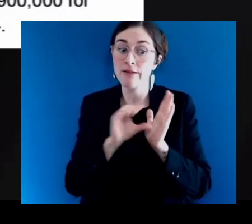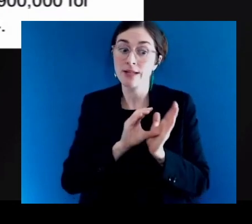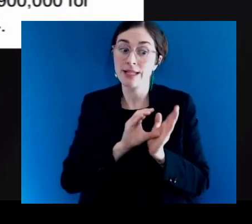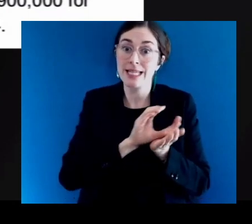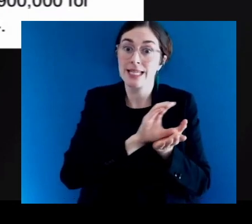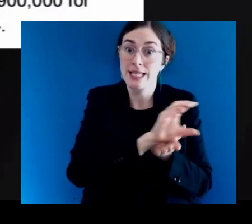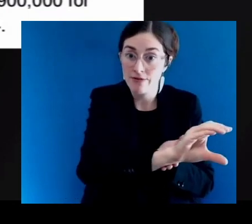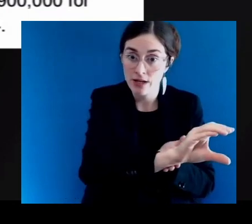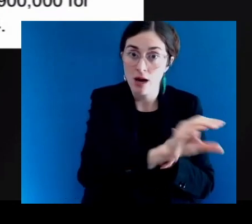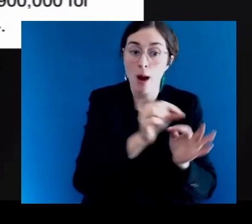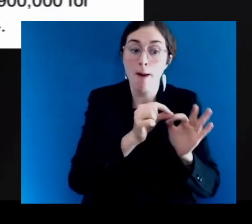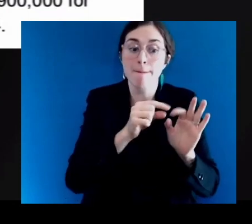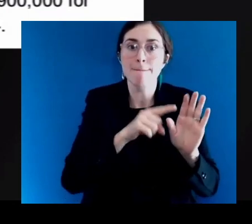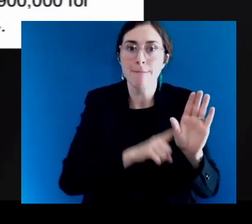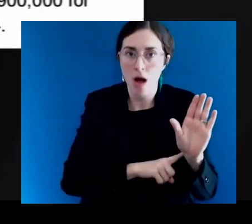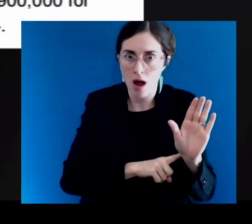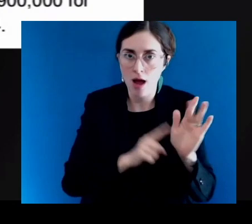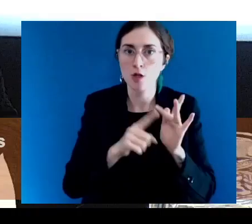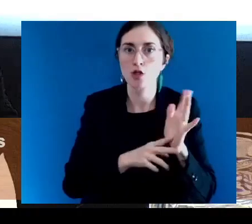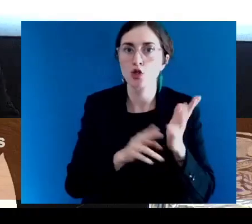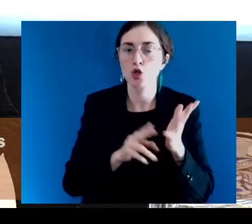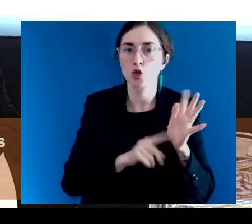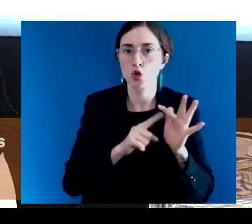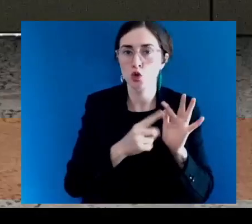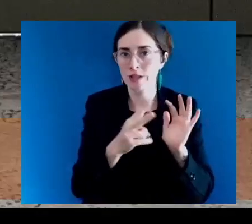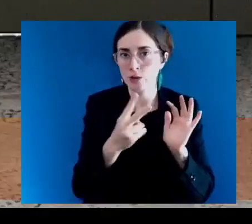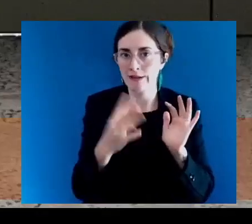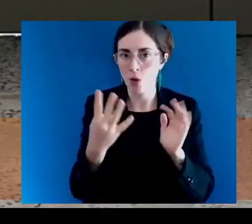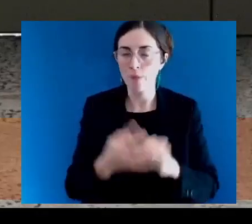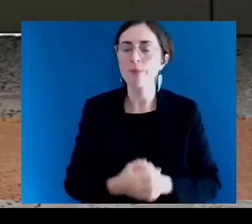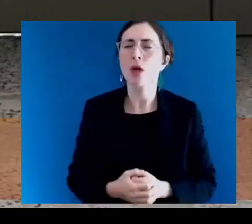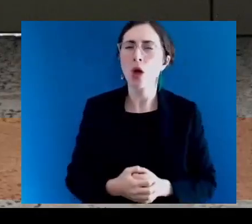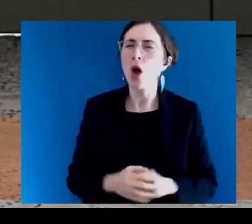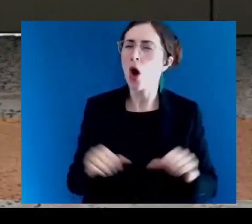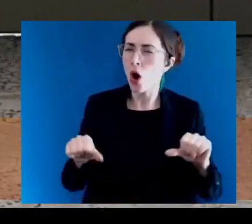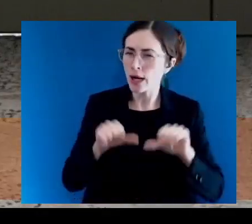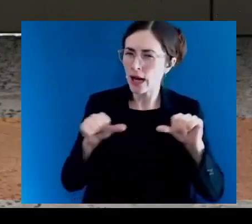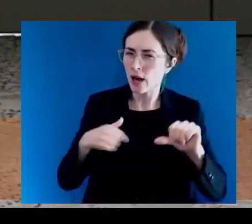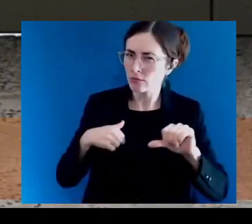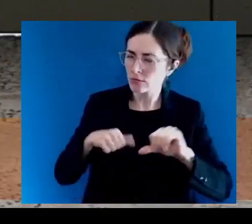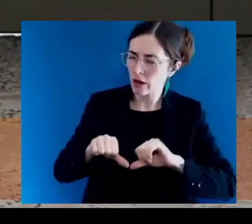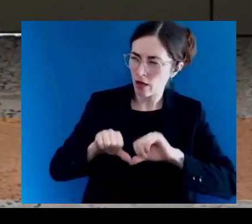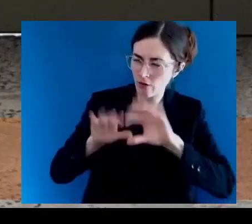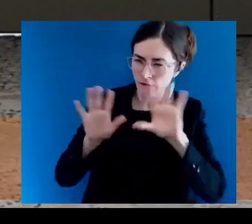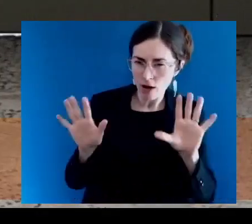transferred over in some instances. Okay, so just to be clear about that,